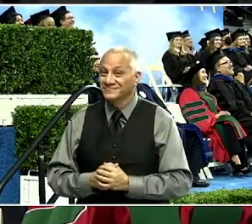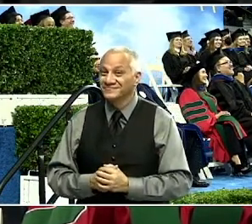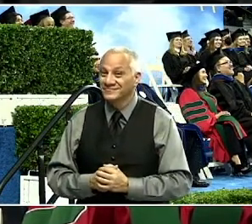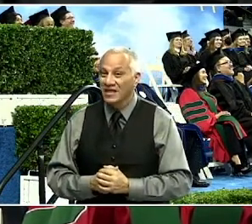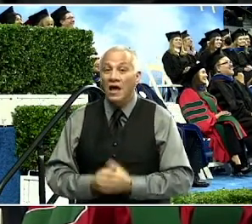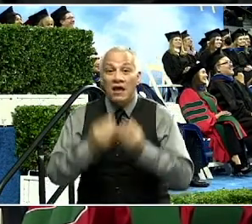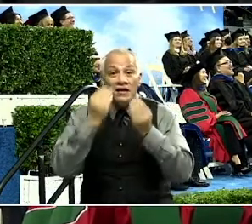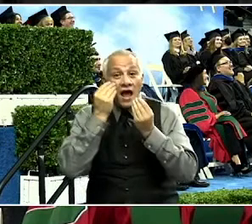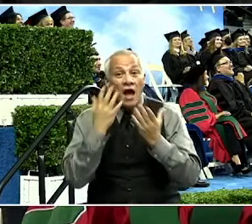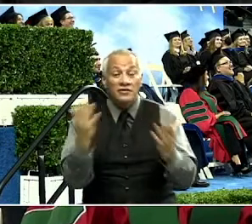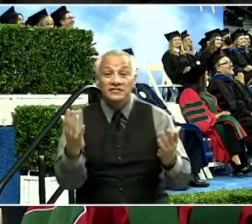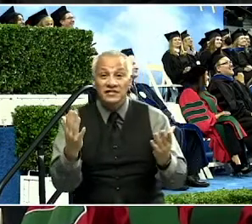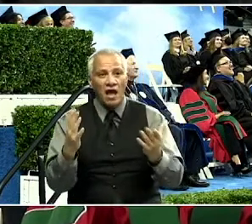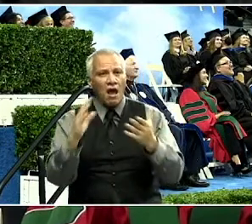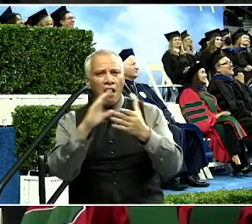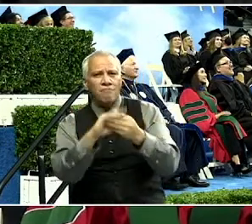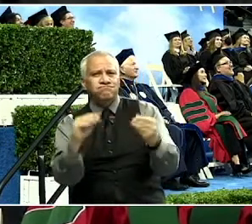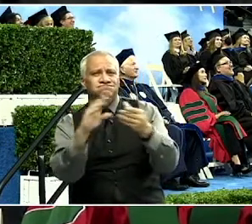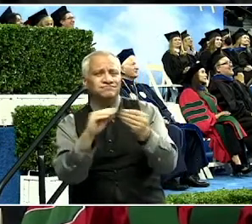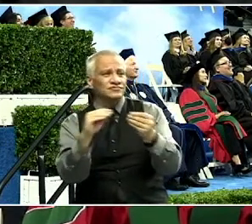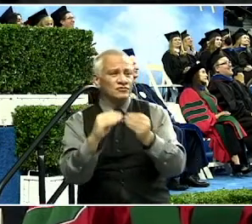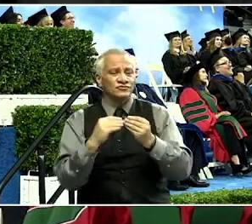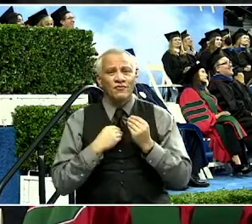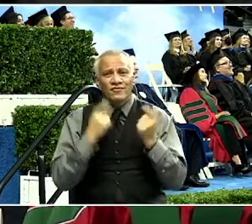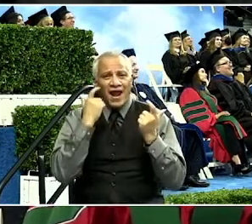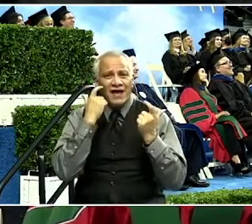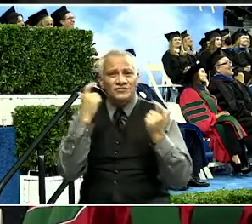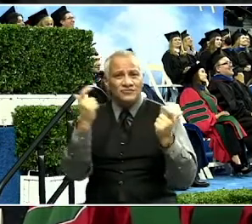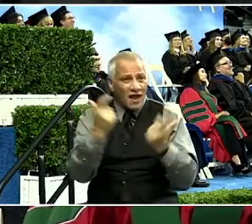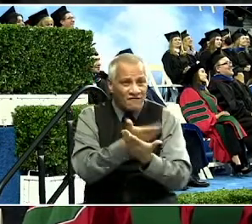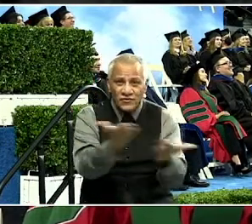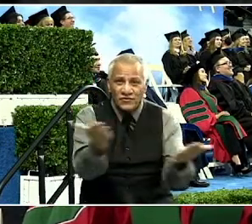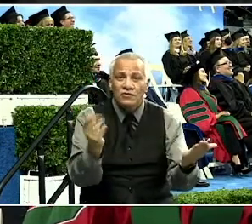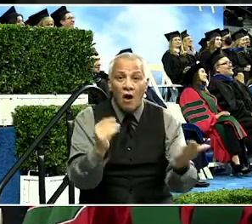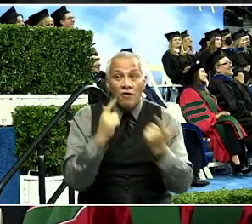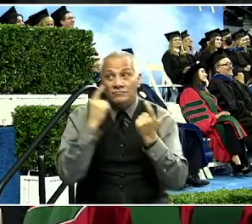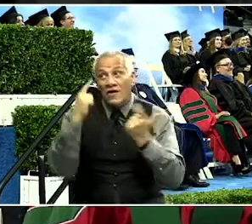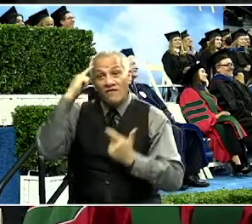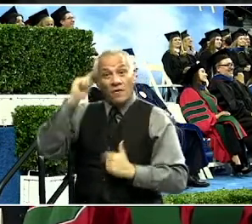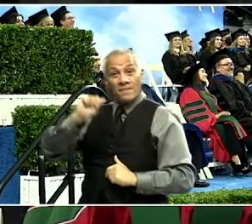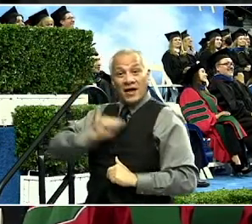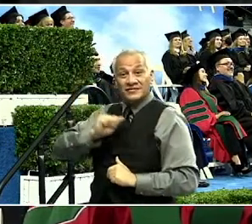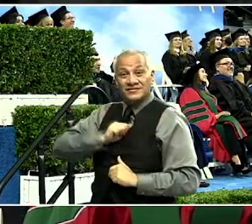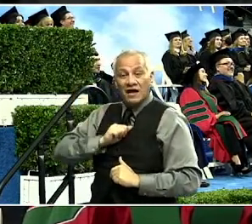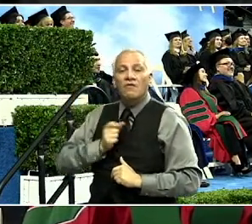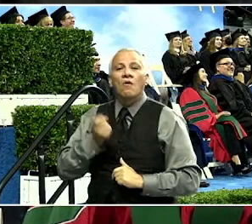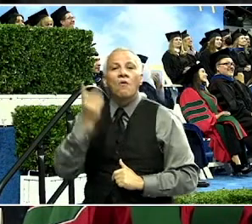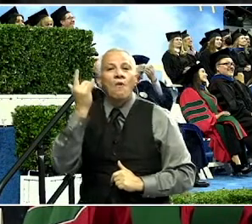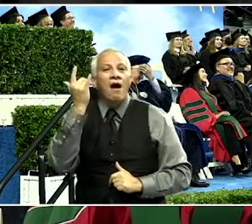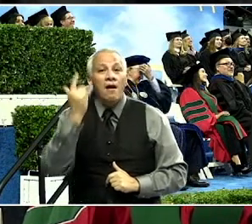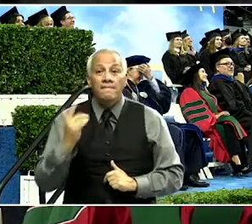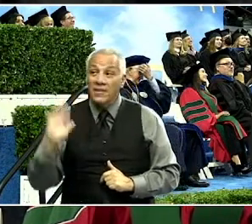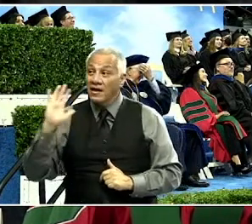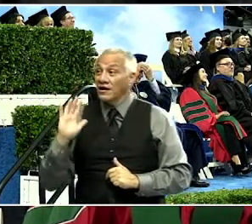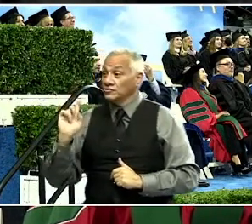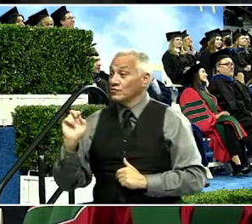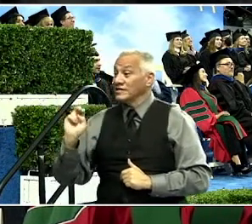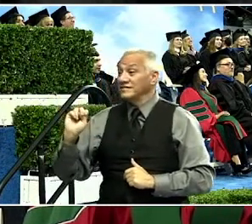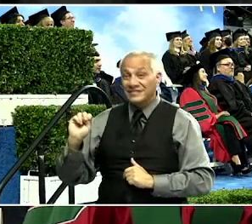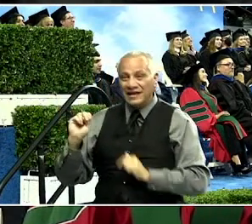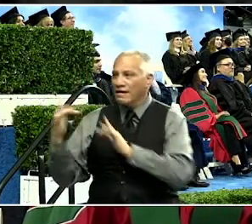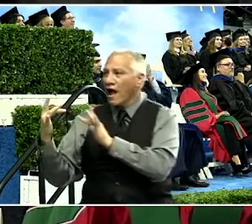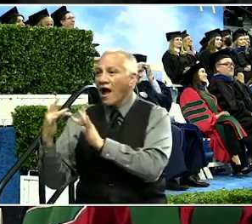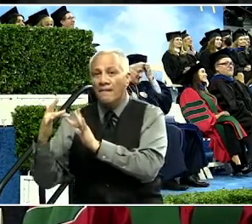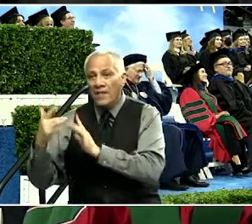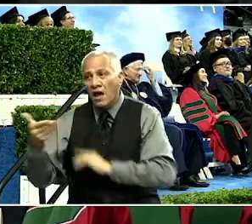Now, I say this not to brag to you so much as to brag to myself. Because a few months back, when Dean Galvan reached out